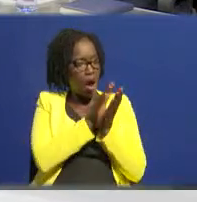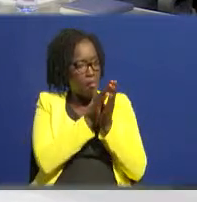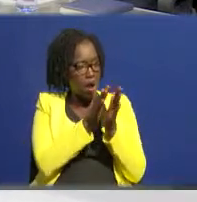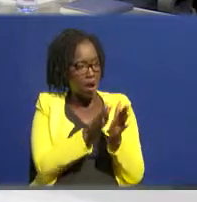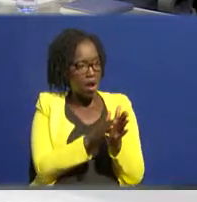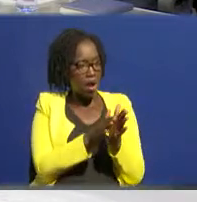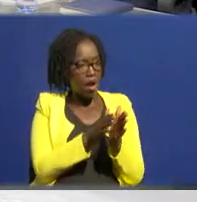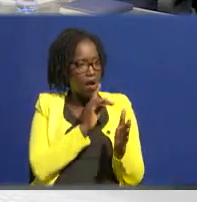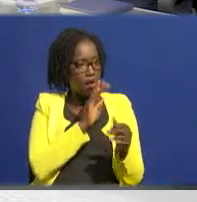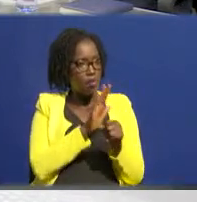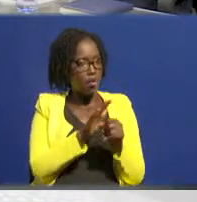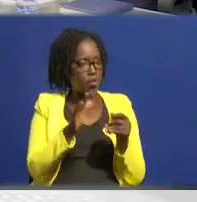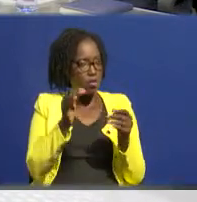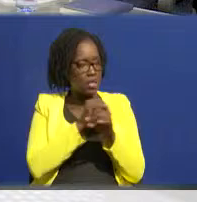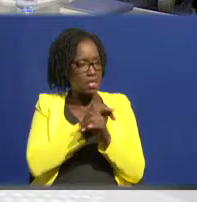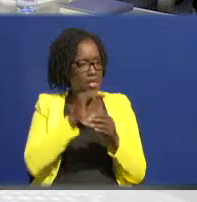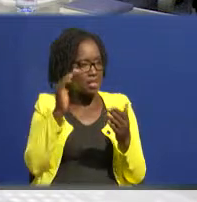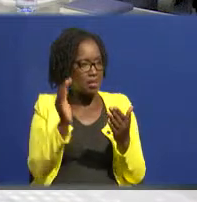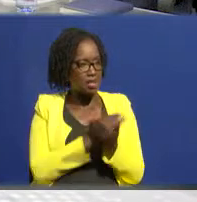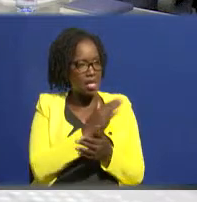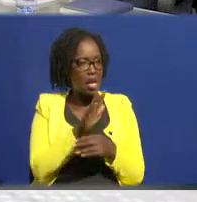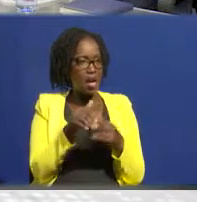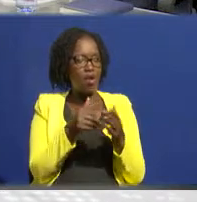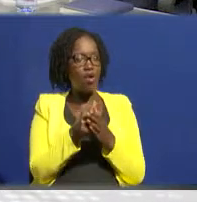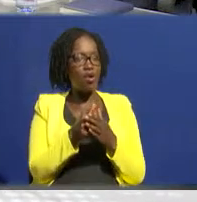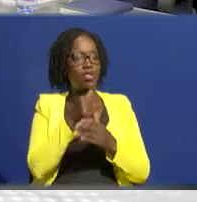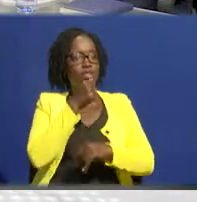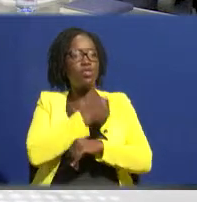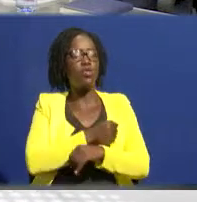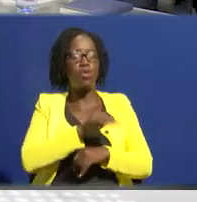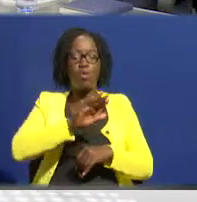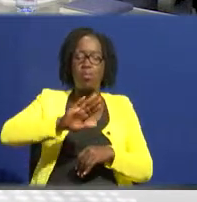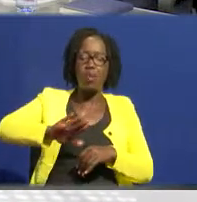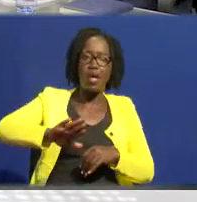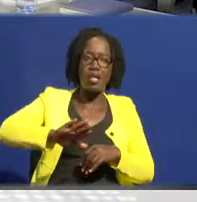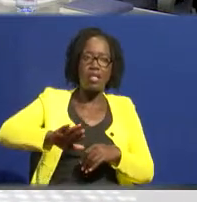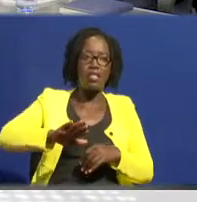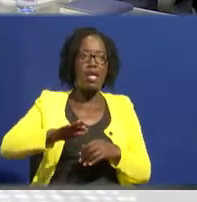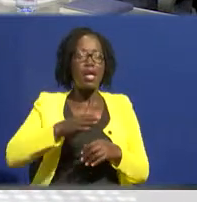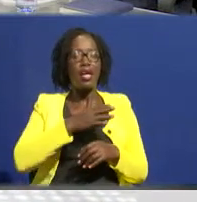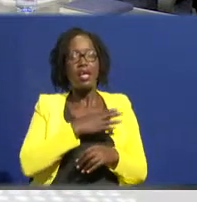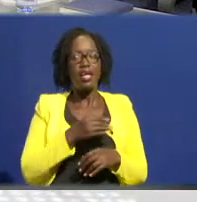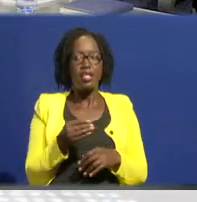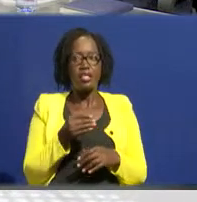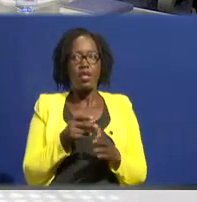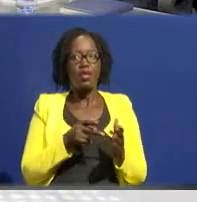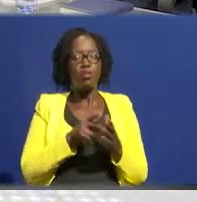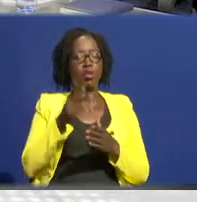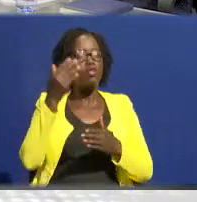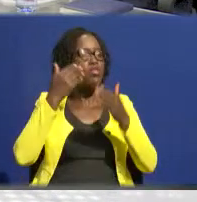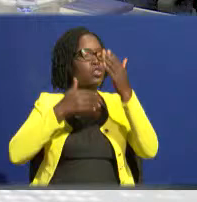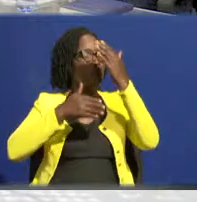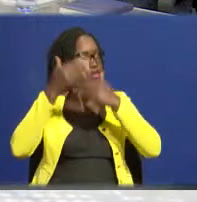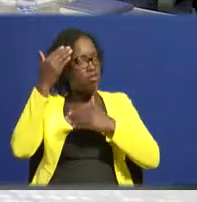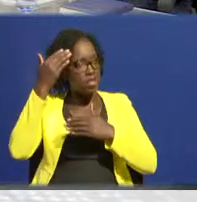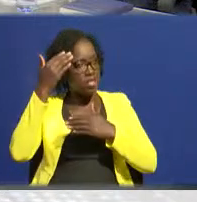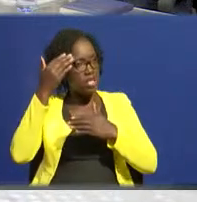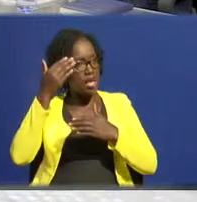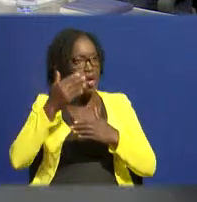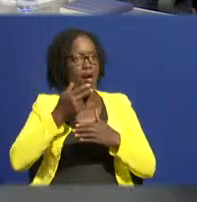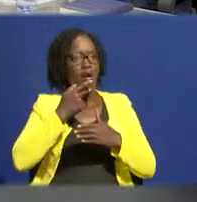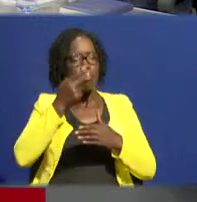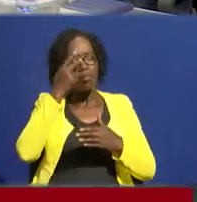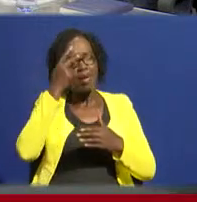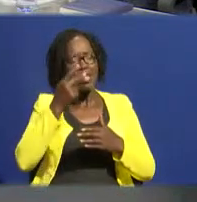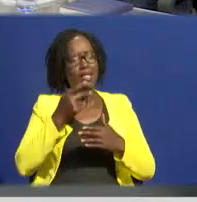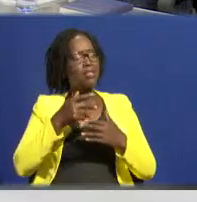he will clear all the school fees. He will also go ahead and pay for the university. The parents are